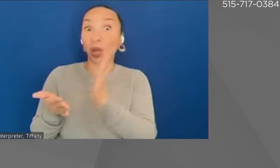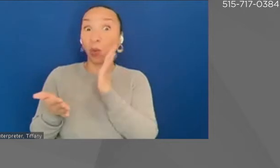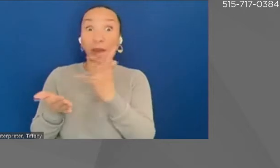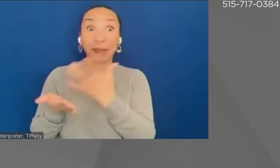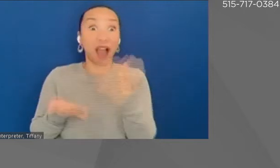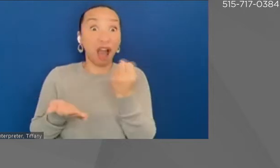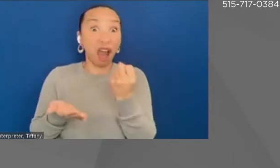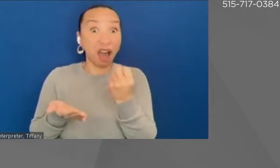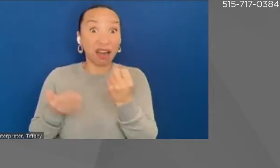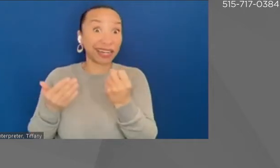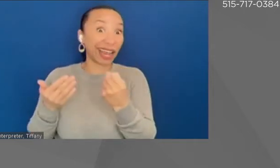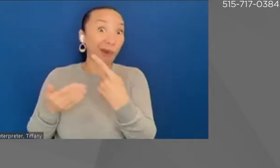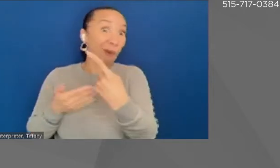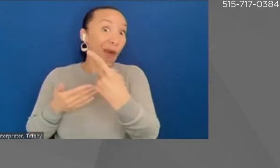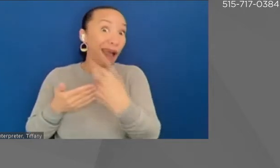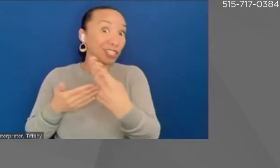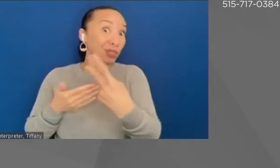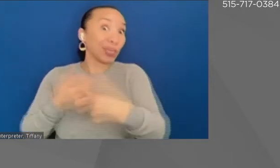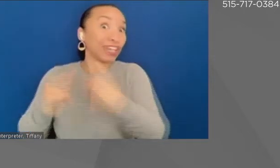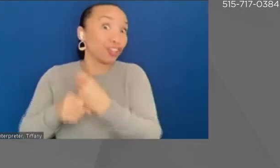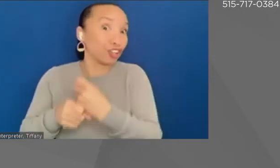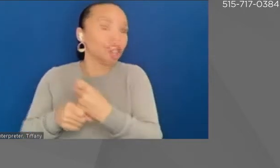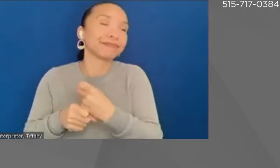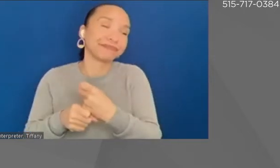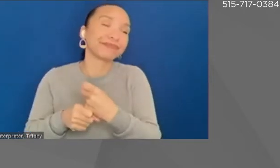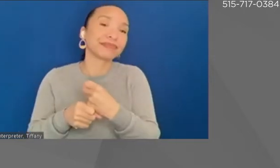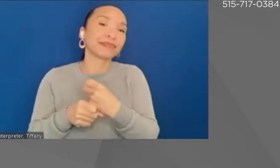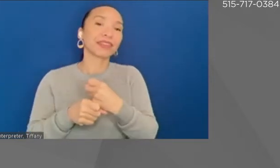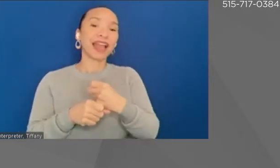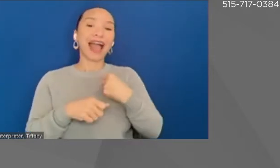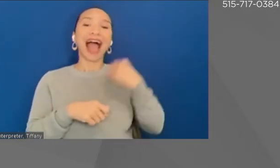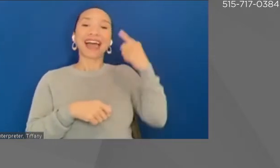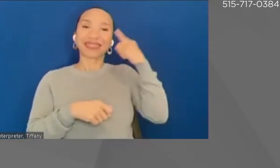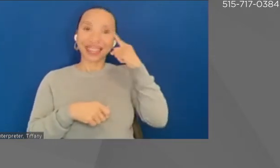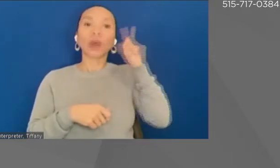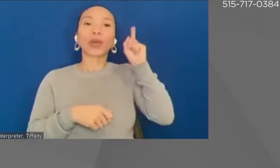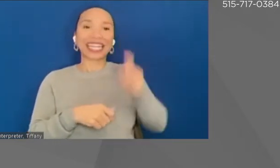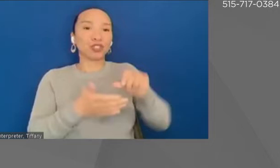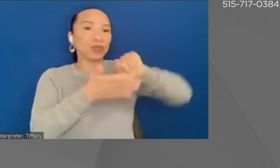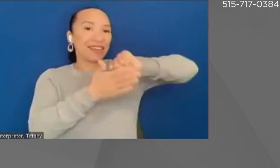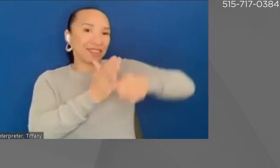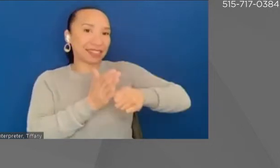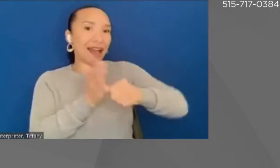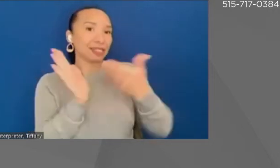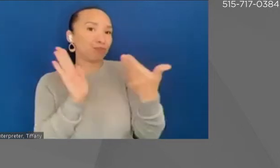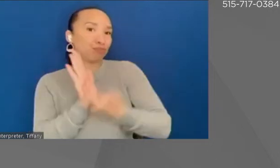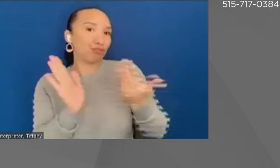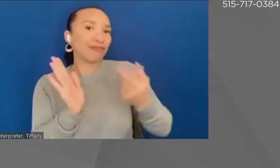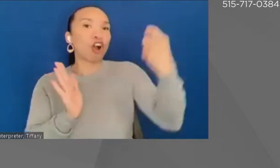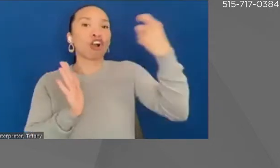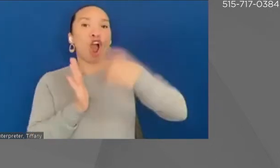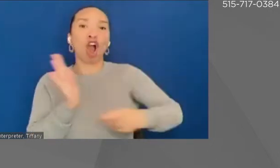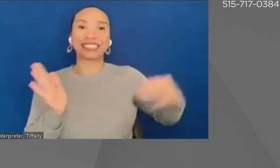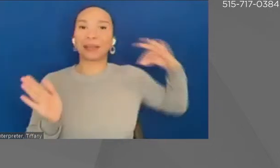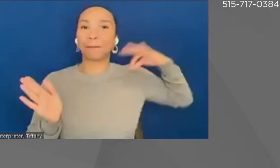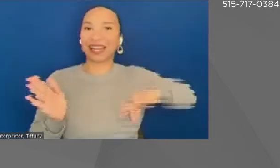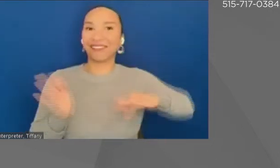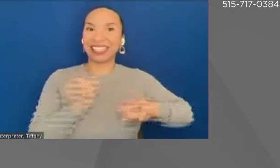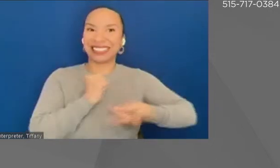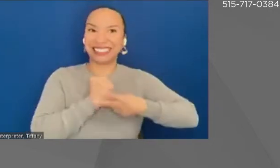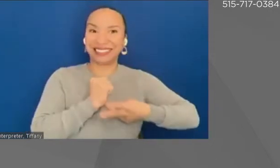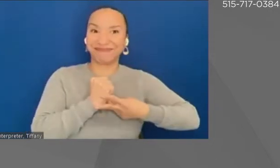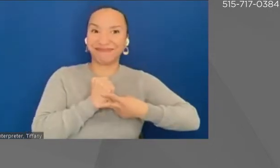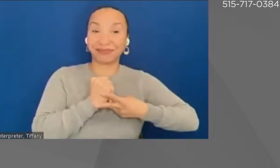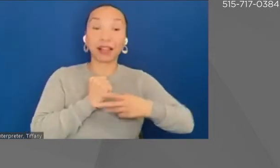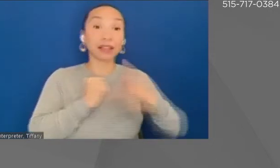we need to kind of show the cost benefit of that. And I think the work there still needs to be done in